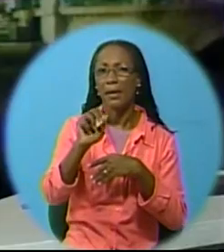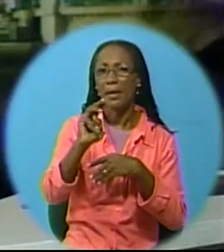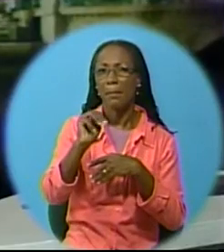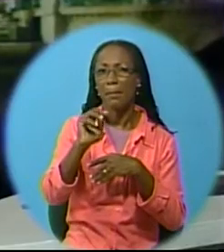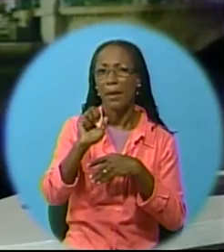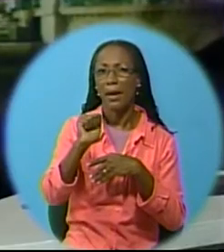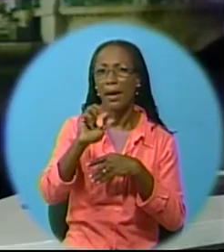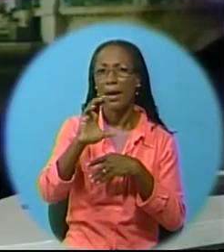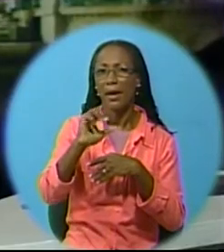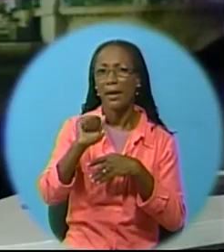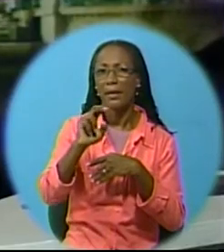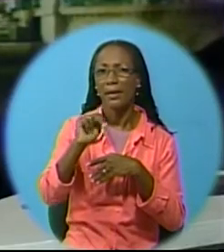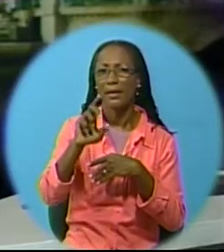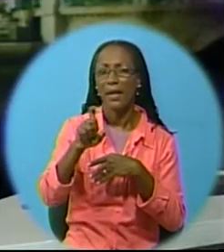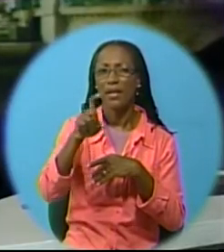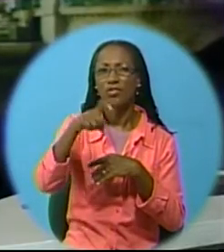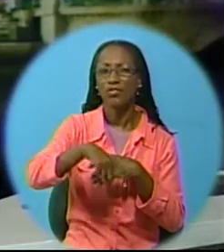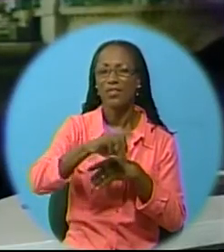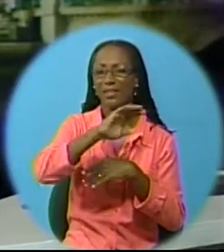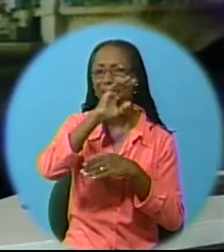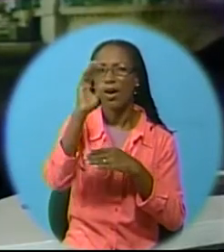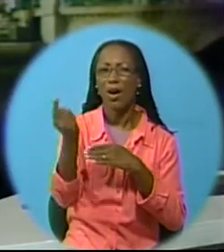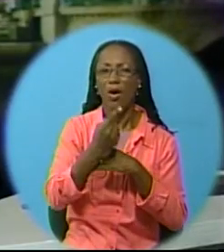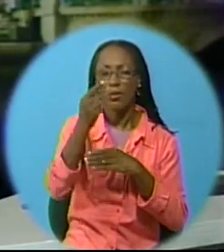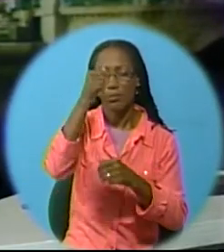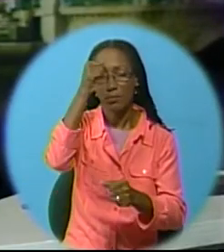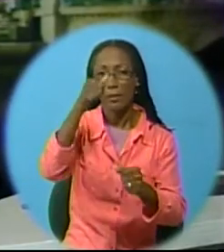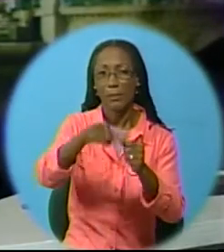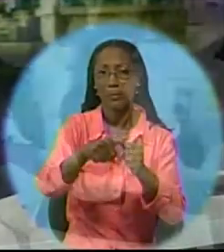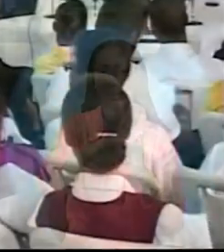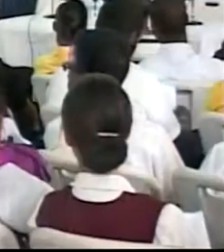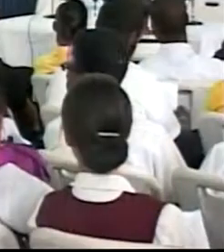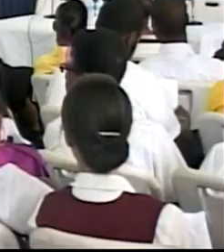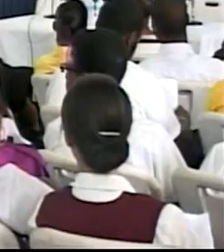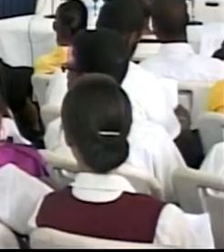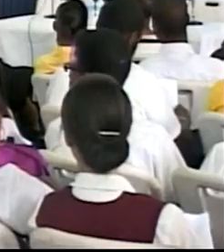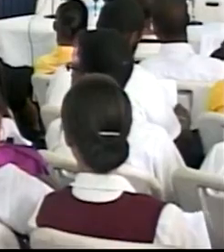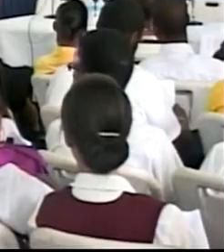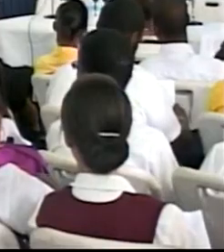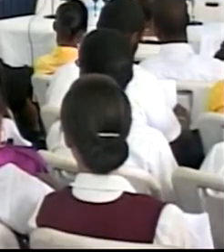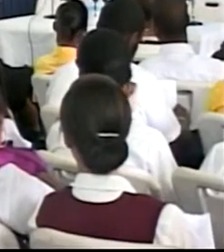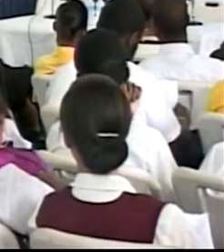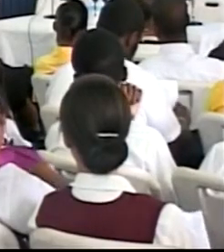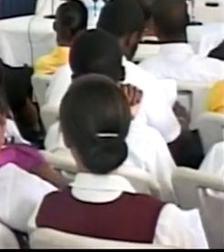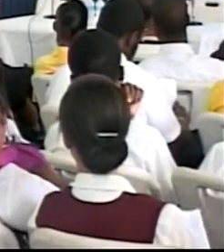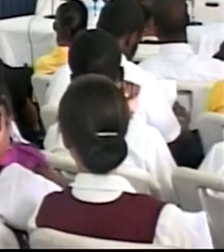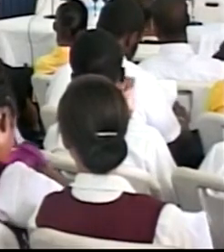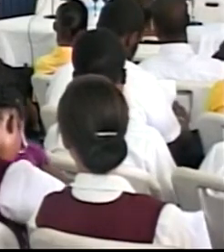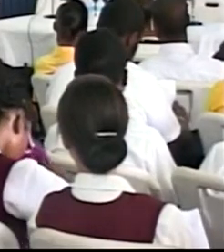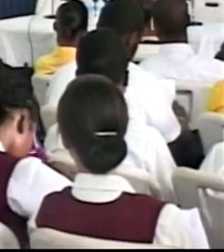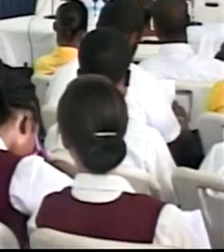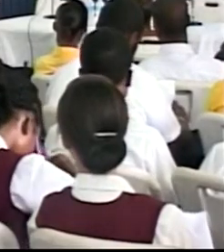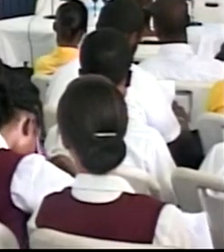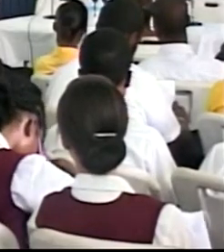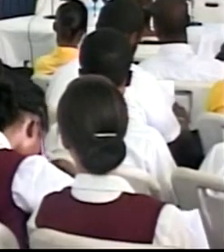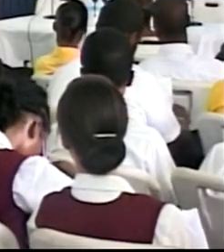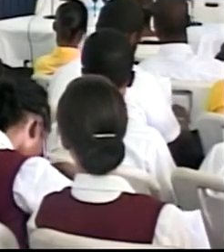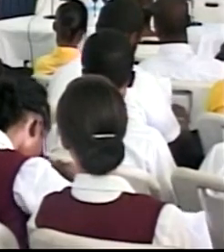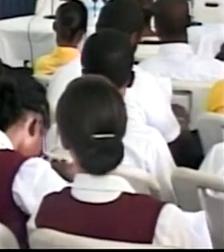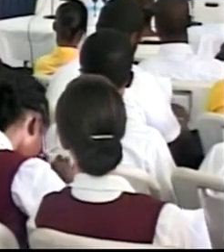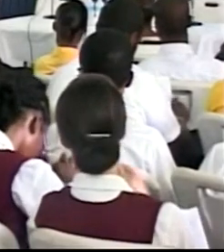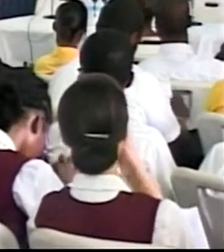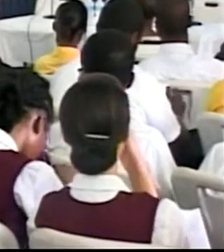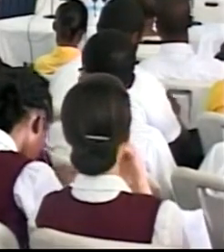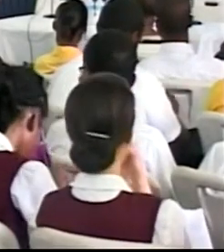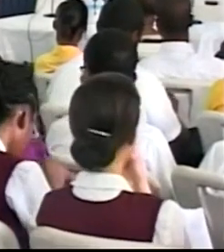Panama Canal is one that should never be forgotten. This reminder from Parliamentary Secretary in the Ministry of Education, Senator Harry Husbands.